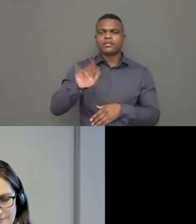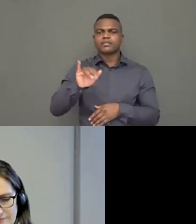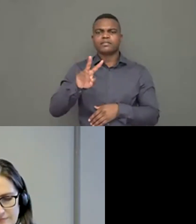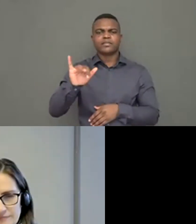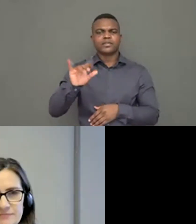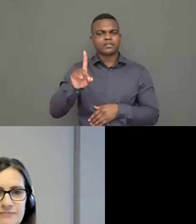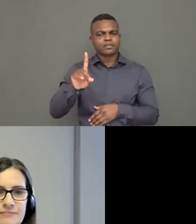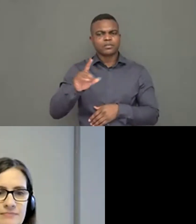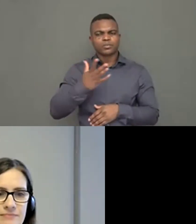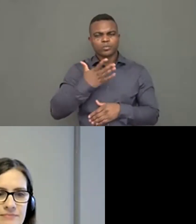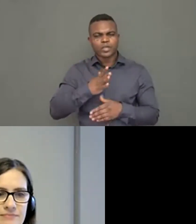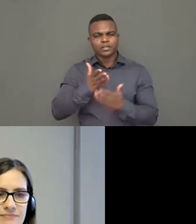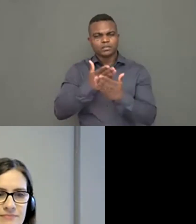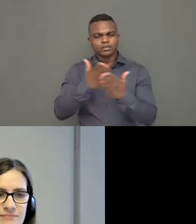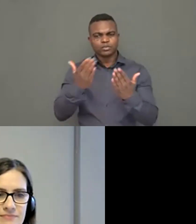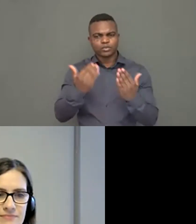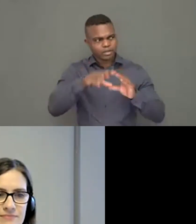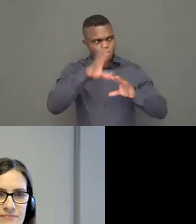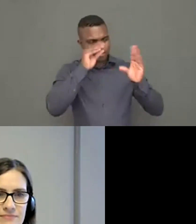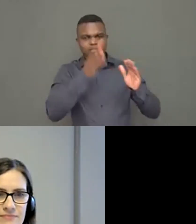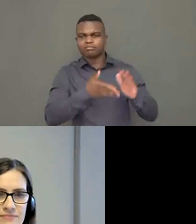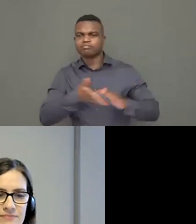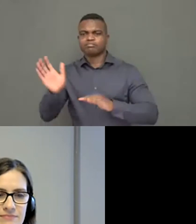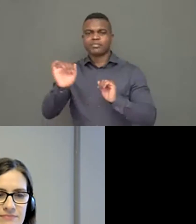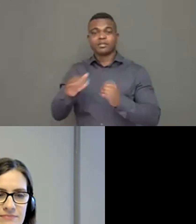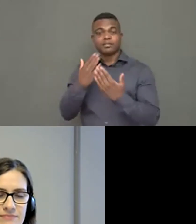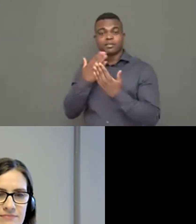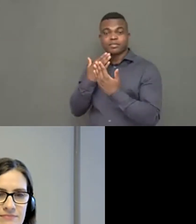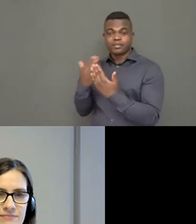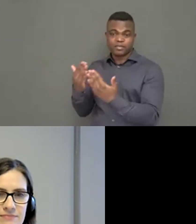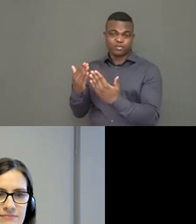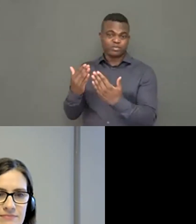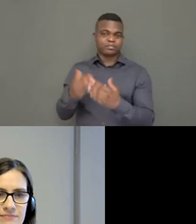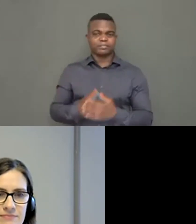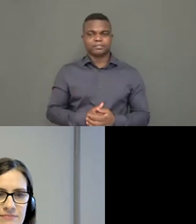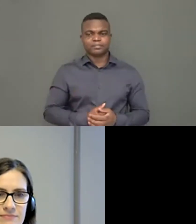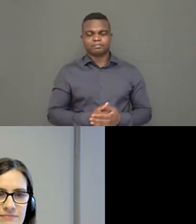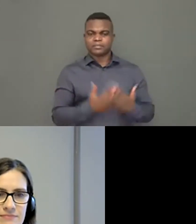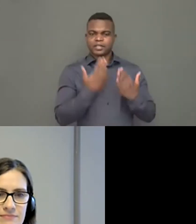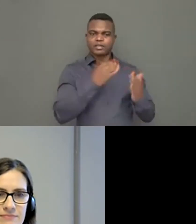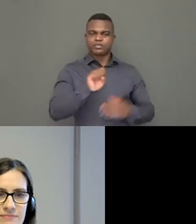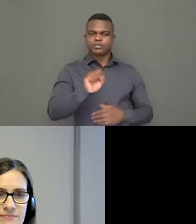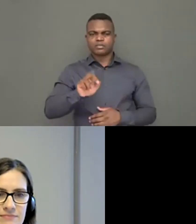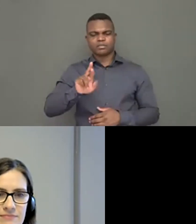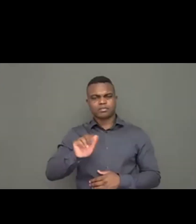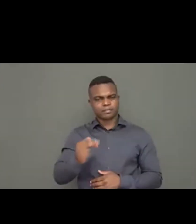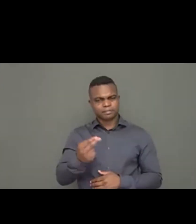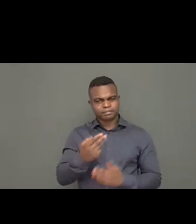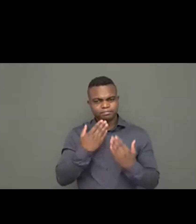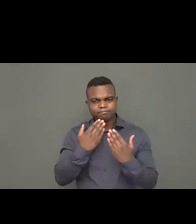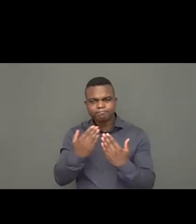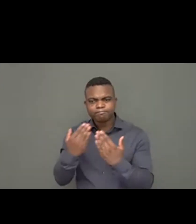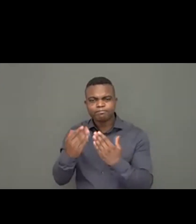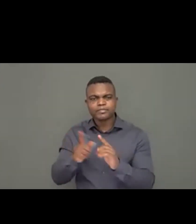Thanks, Sarah. And thank you all for, you know, the guest speakers today, particularly Barendra,